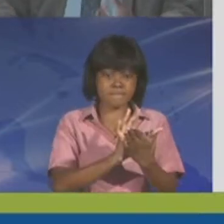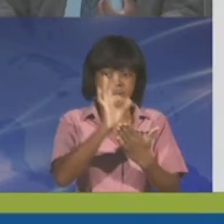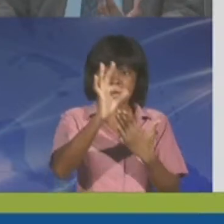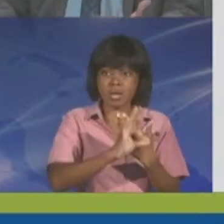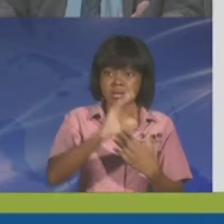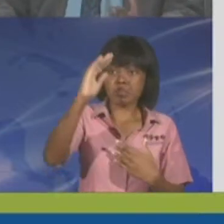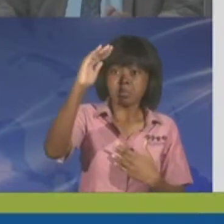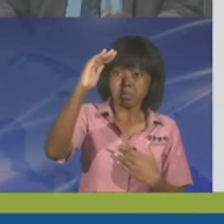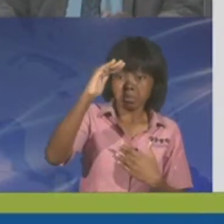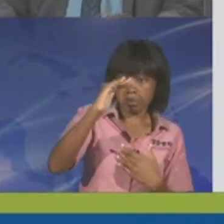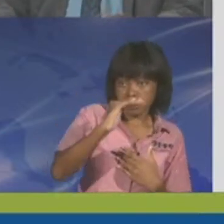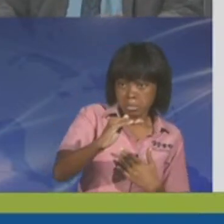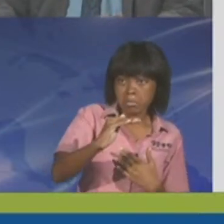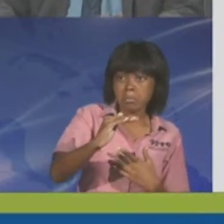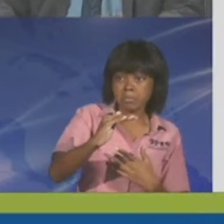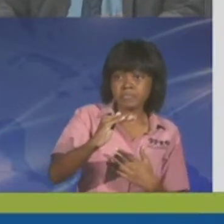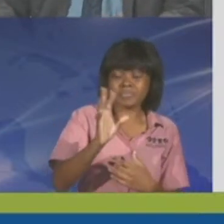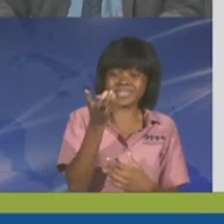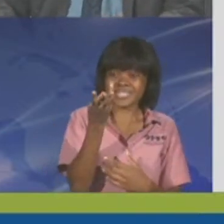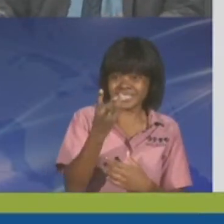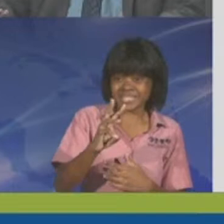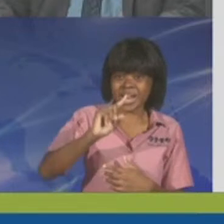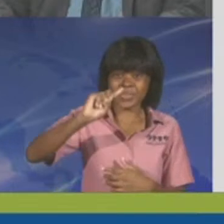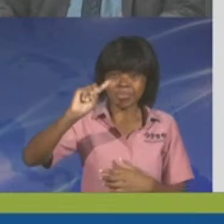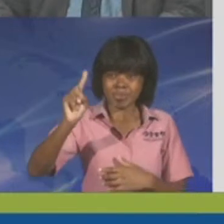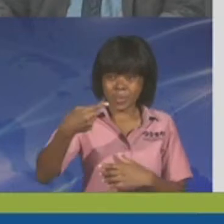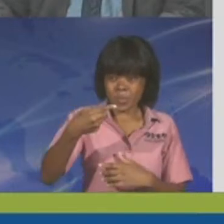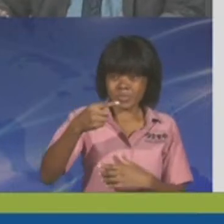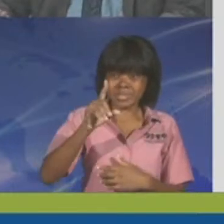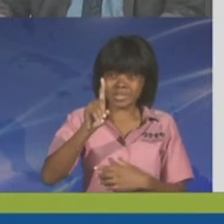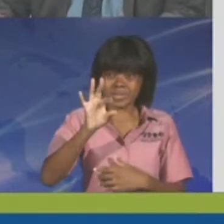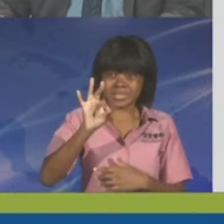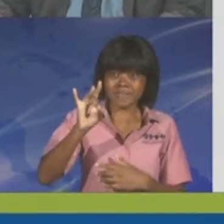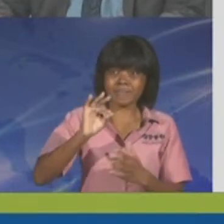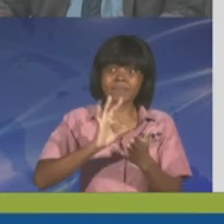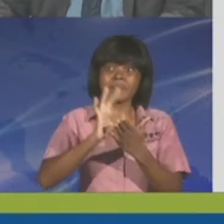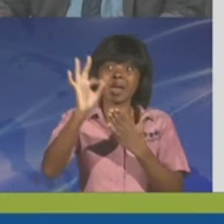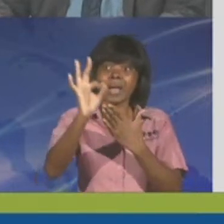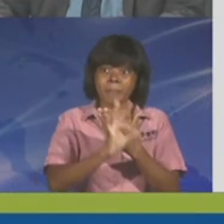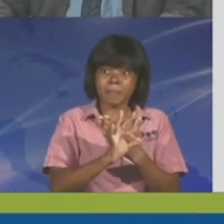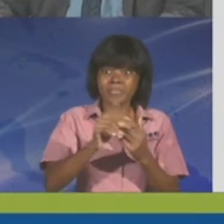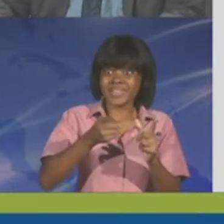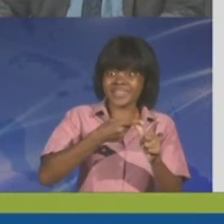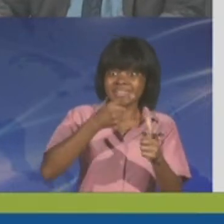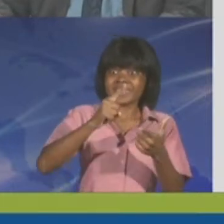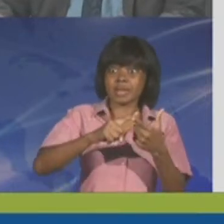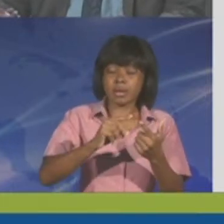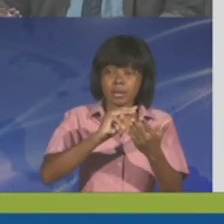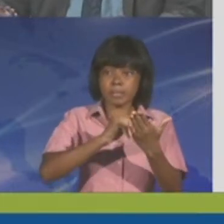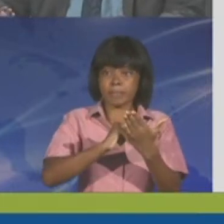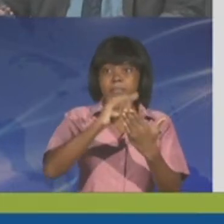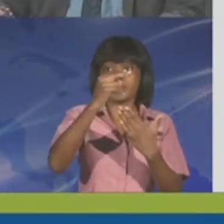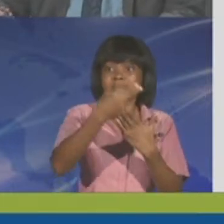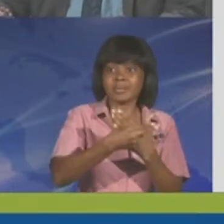19,650 cases in January, 16,218 for February, and so far we're halfway through March, and we have